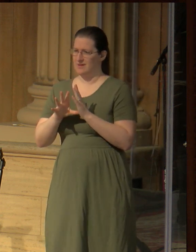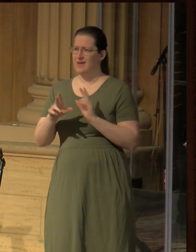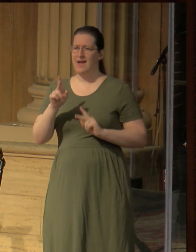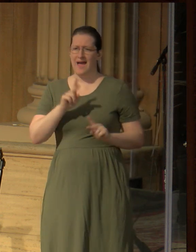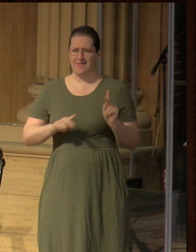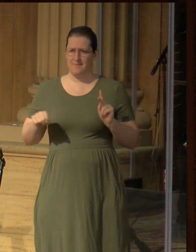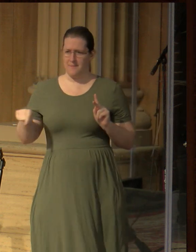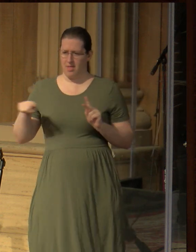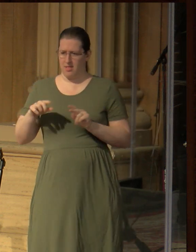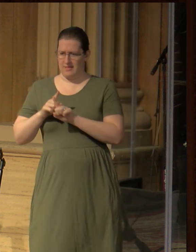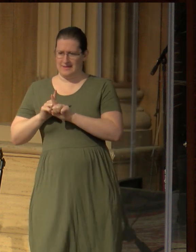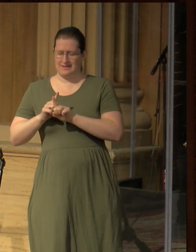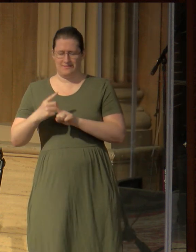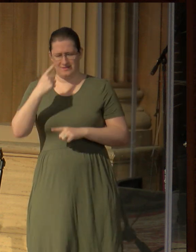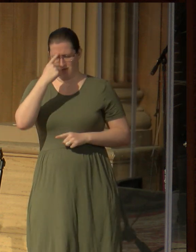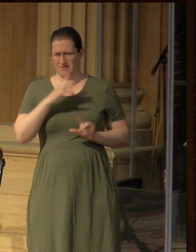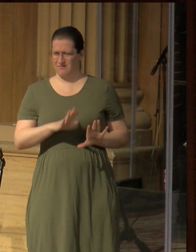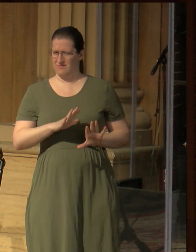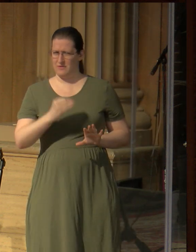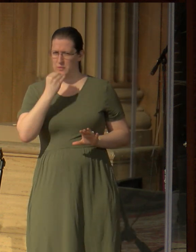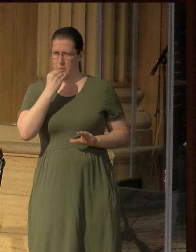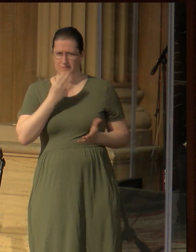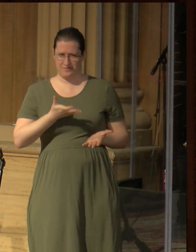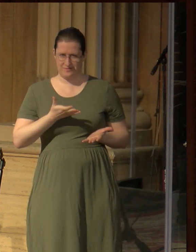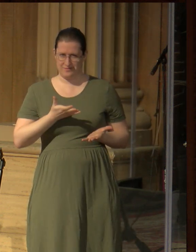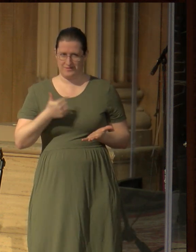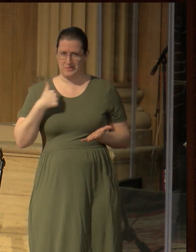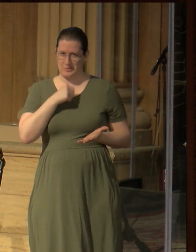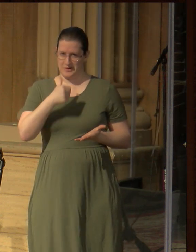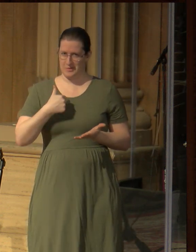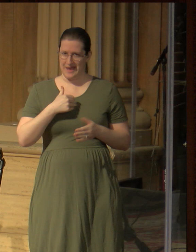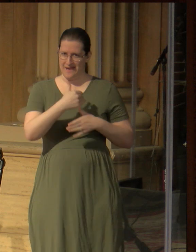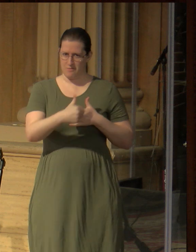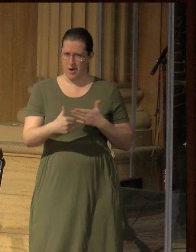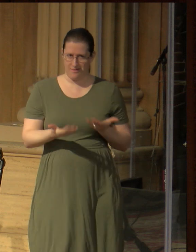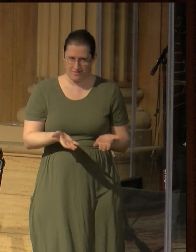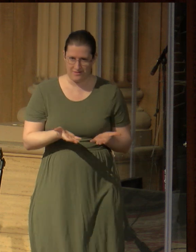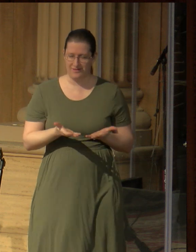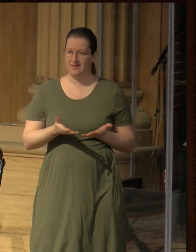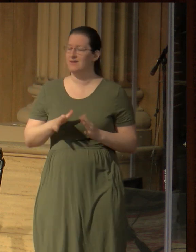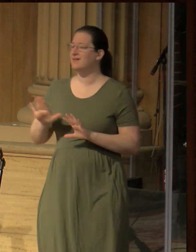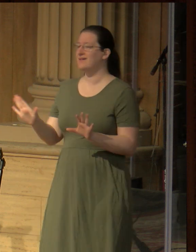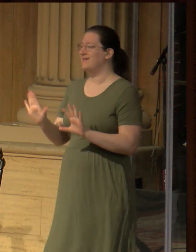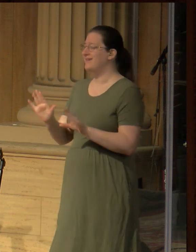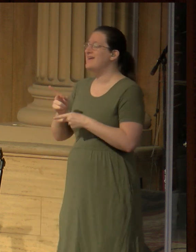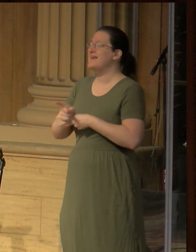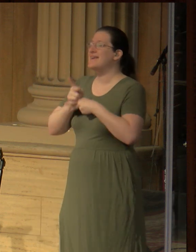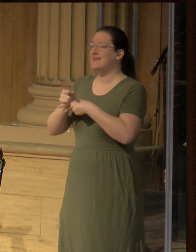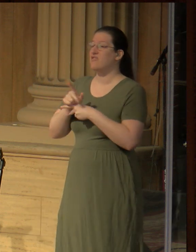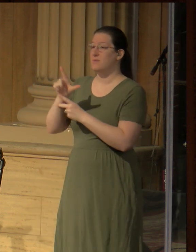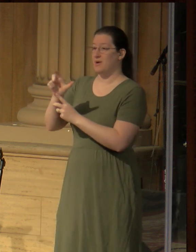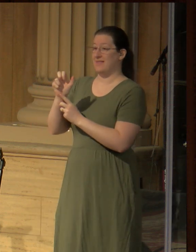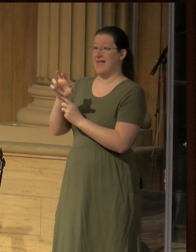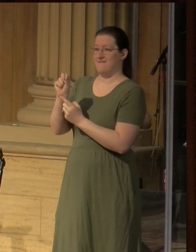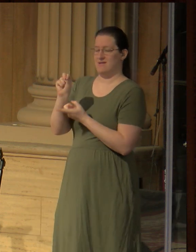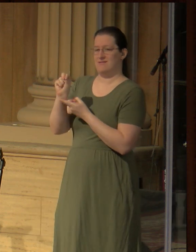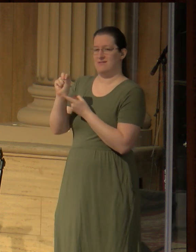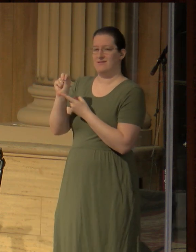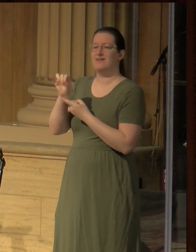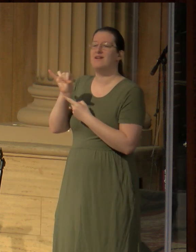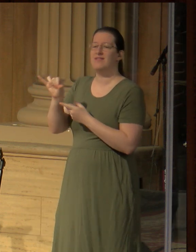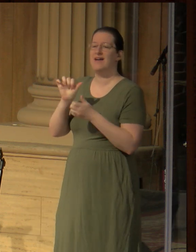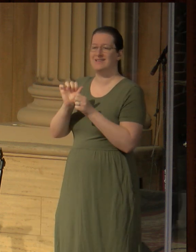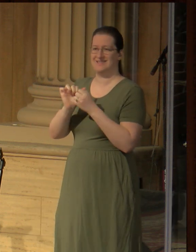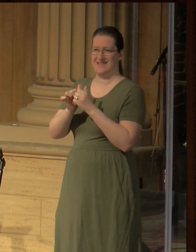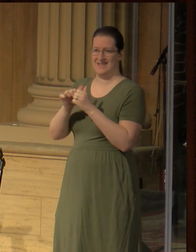that they don't have. So they say, we don't have bread. And Jesus says, well, watch out for the leaven of the Pharisees and the Sadducees. And leaven was what you made bread out of. It was